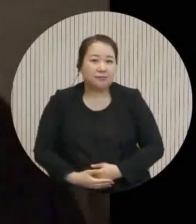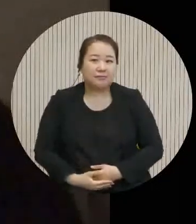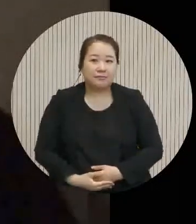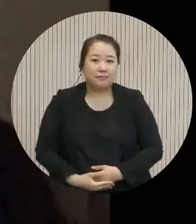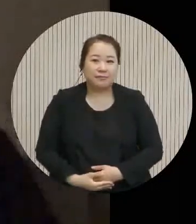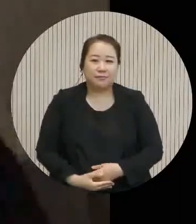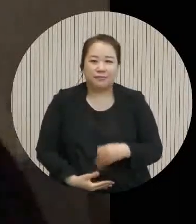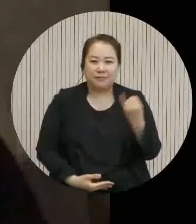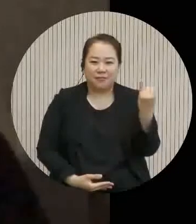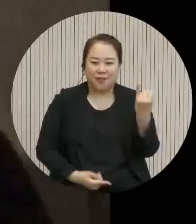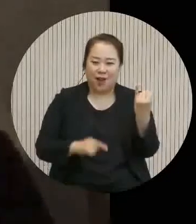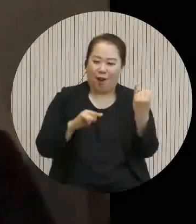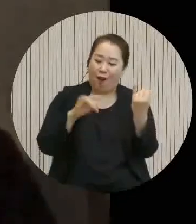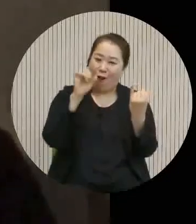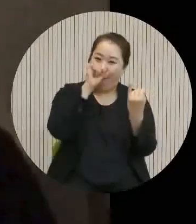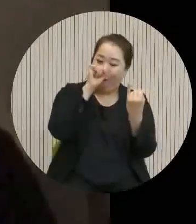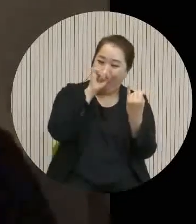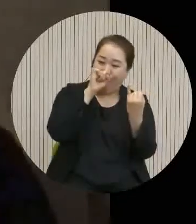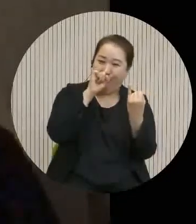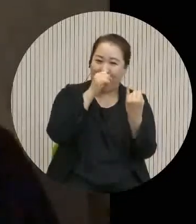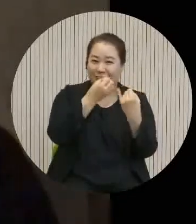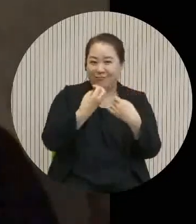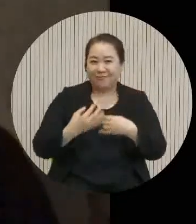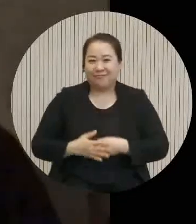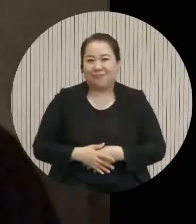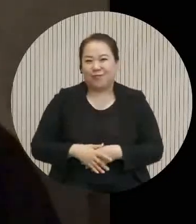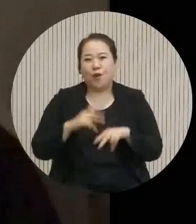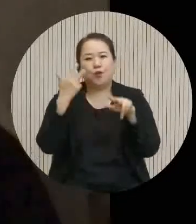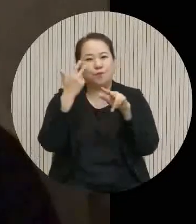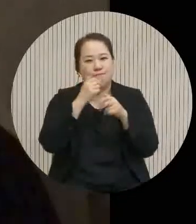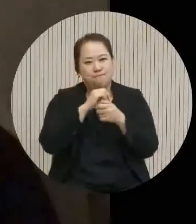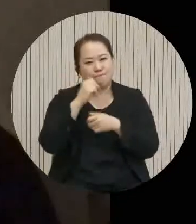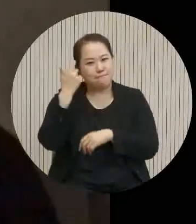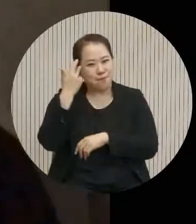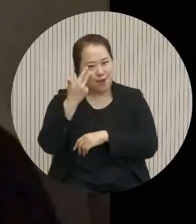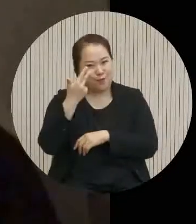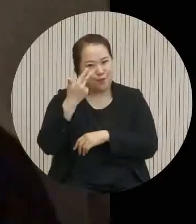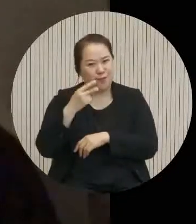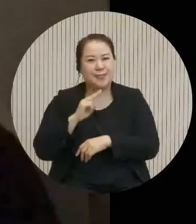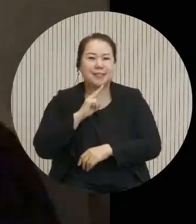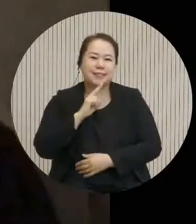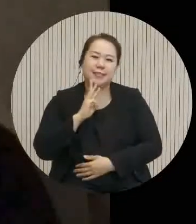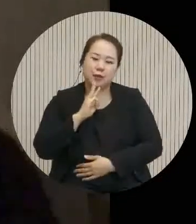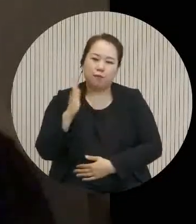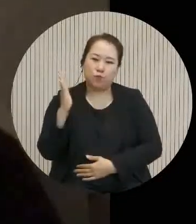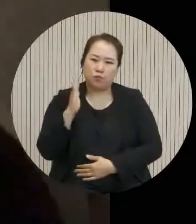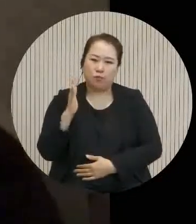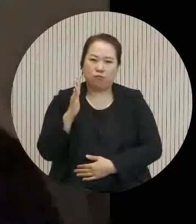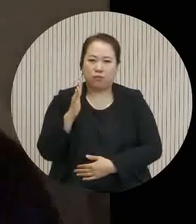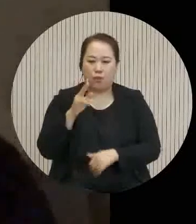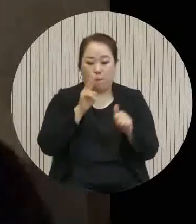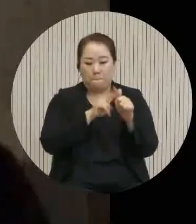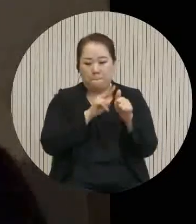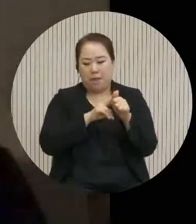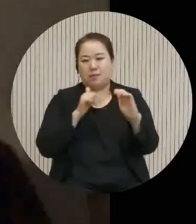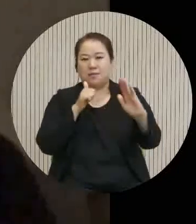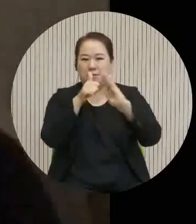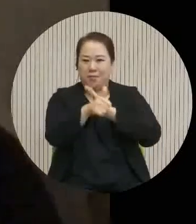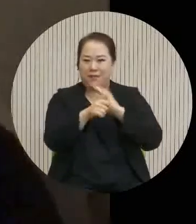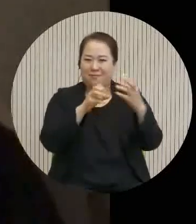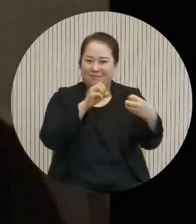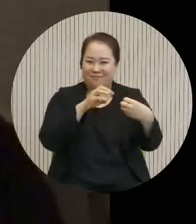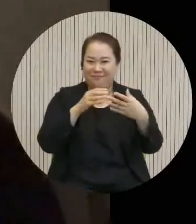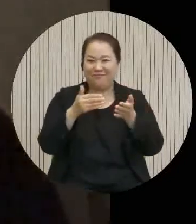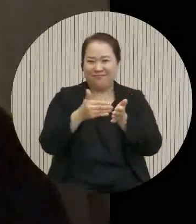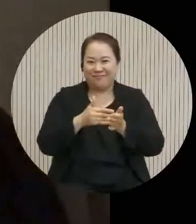it. Every week I go there. We speak 2-3 minutes of Spanish, that's all. I'm getting better because he's talking